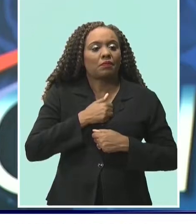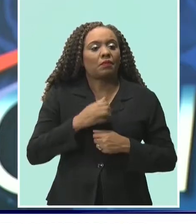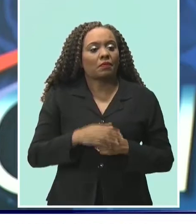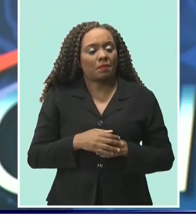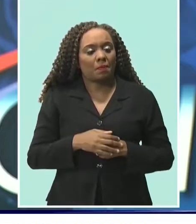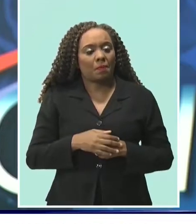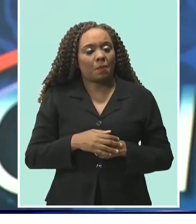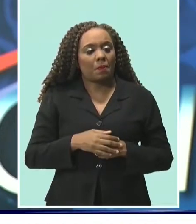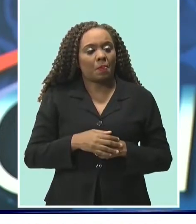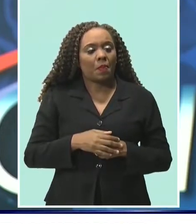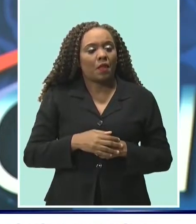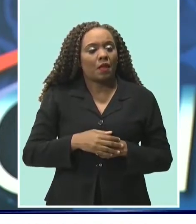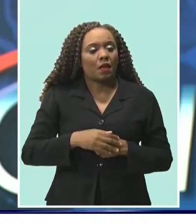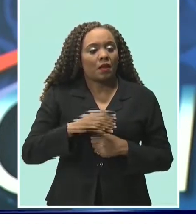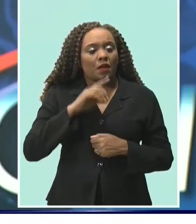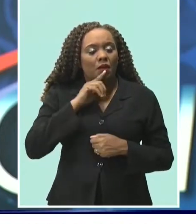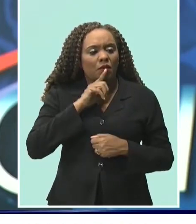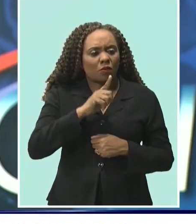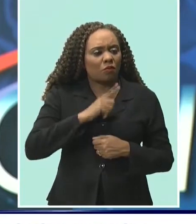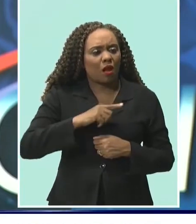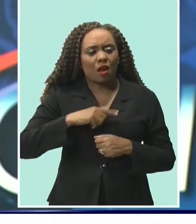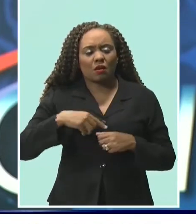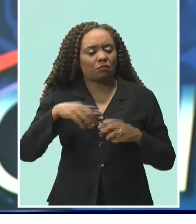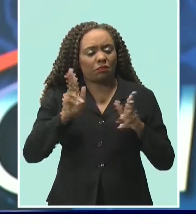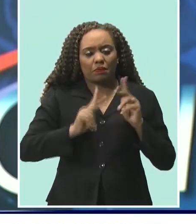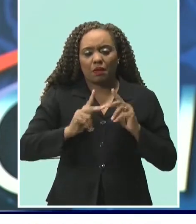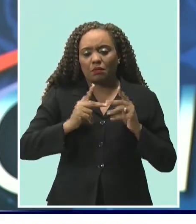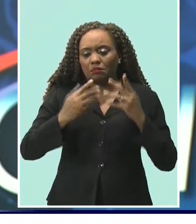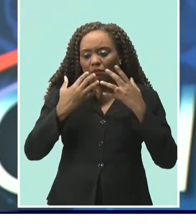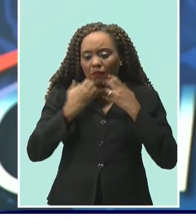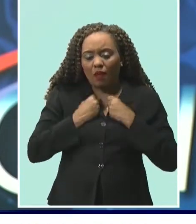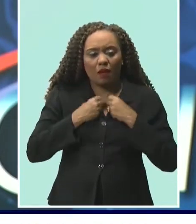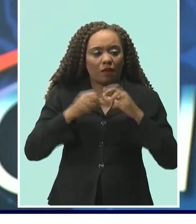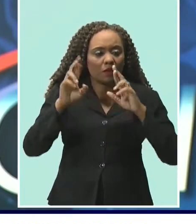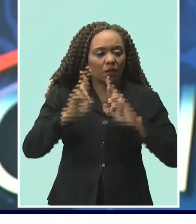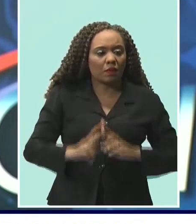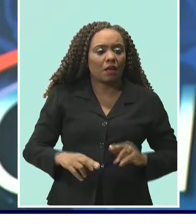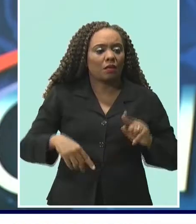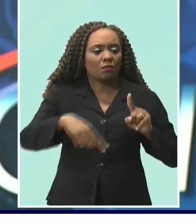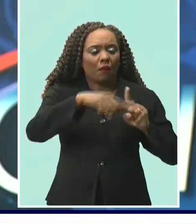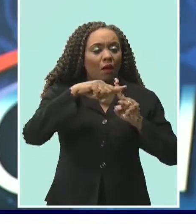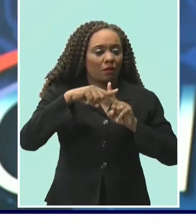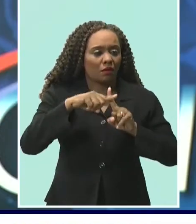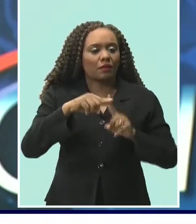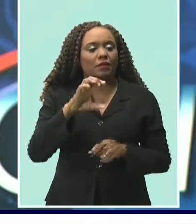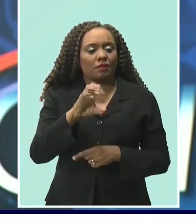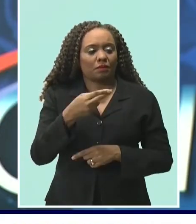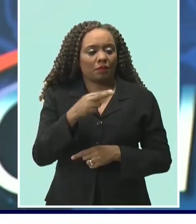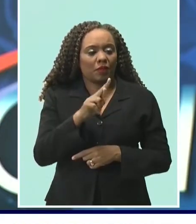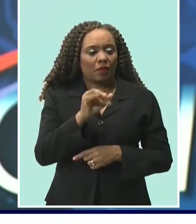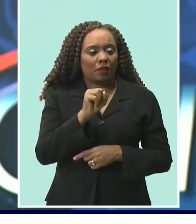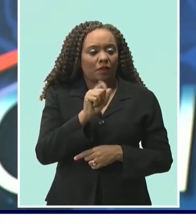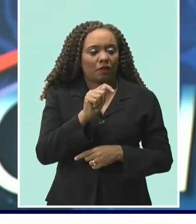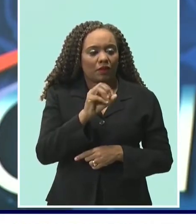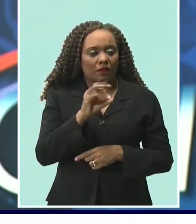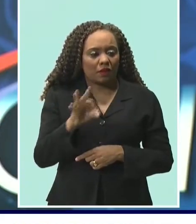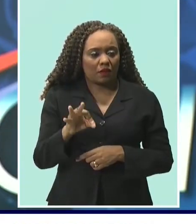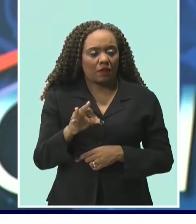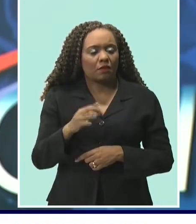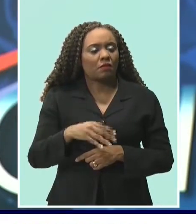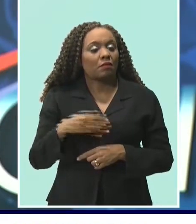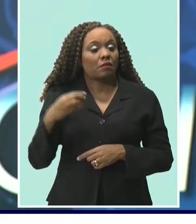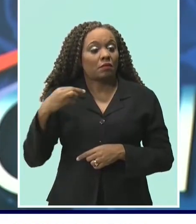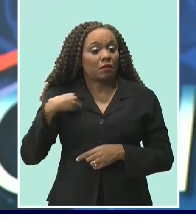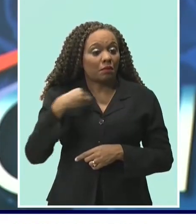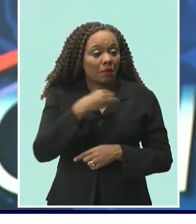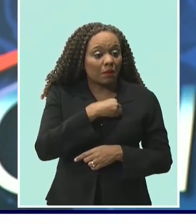He was a well-known and respected young photojournalist who inspired many with his positive nature and resourcefulness, and he will be missed.